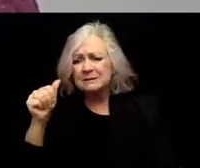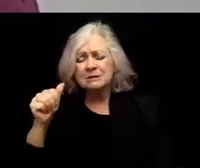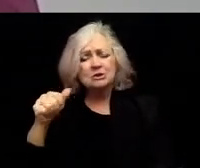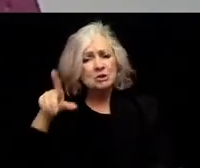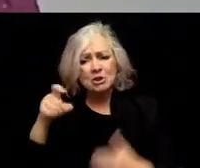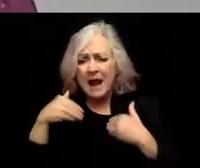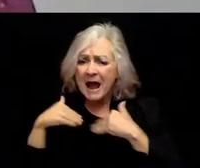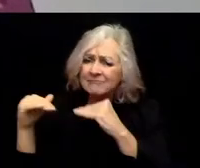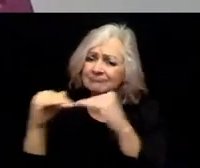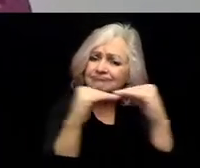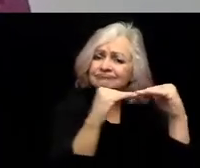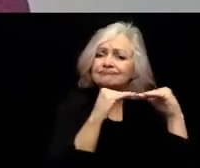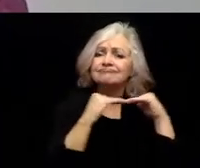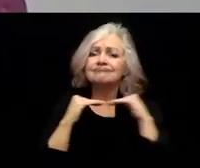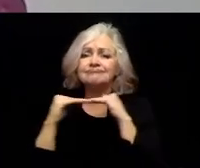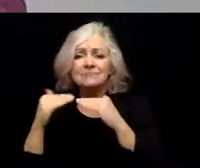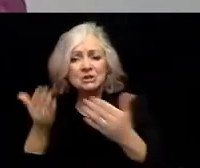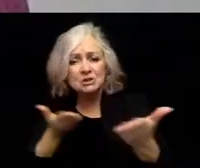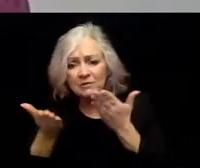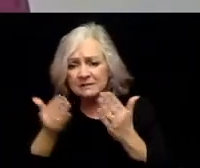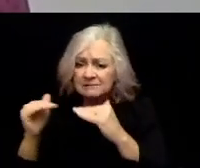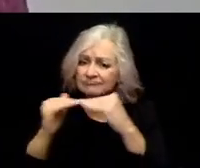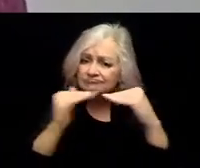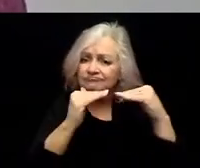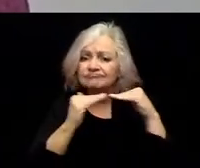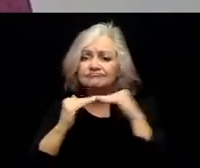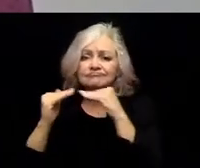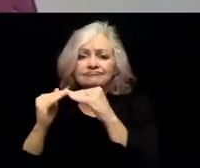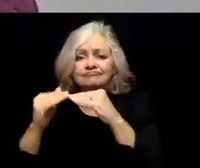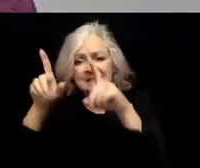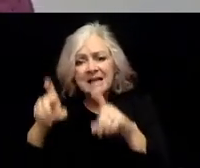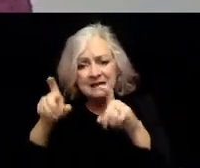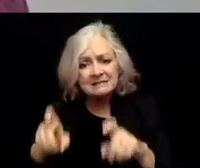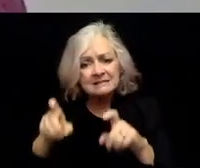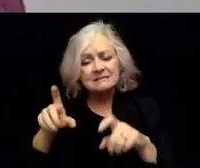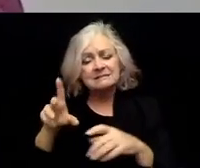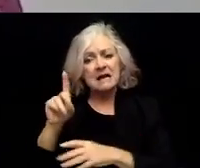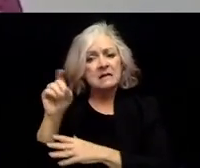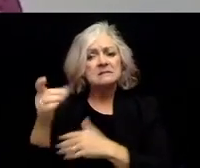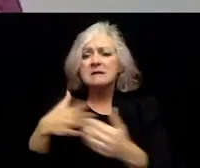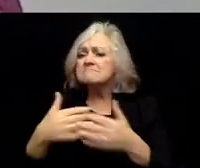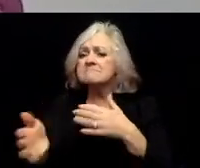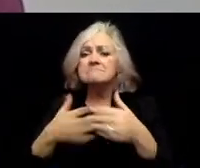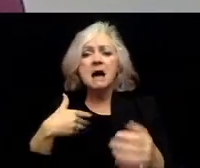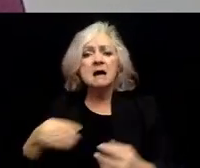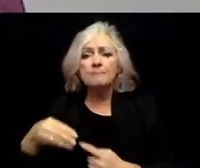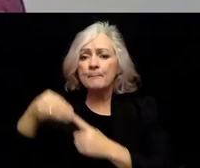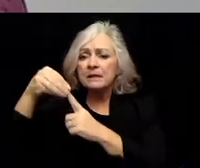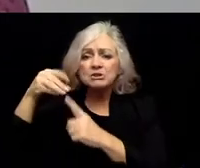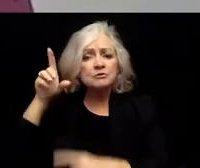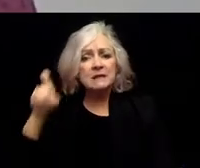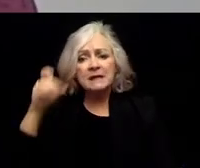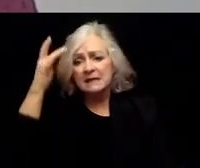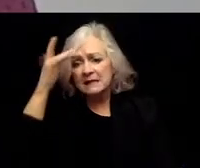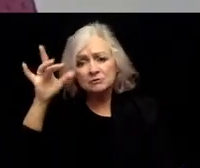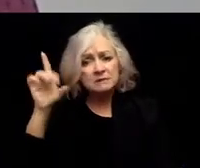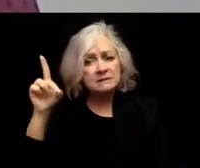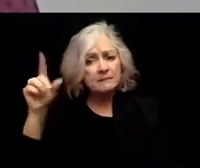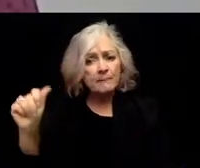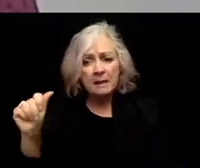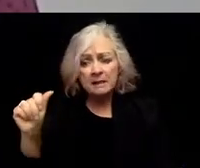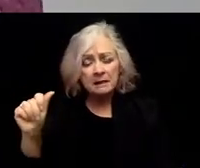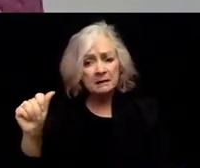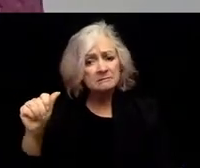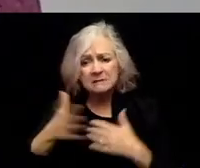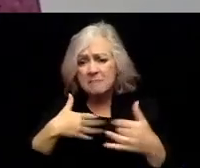testing. Just because they have special needs or they have intellectual disabilities doesn't mean that they don't